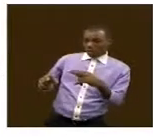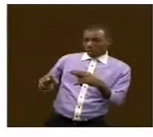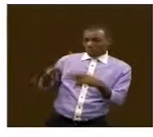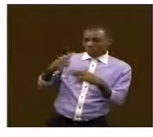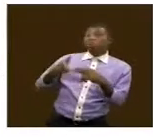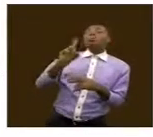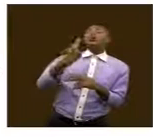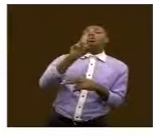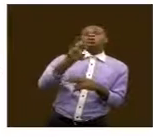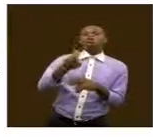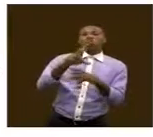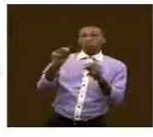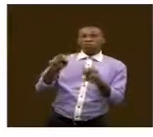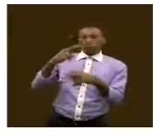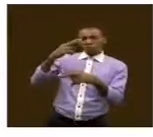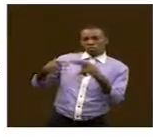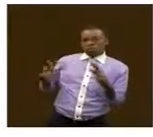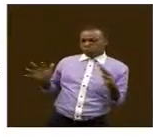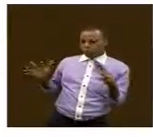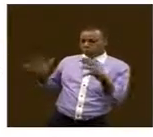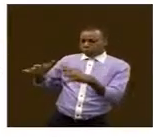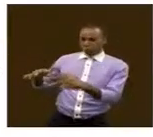of mosquito eggs.